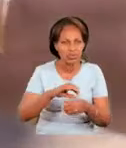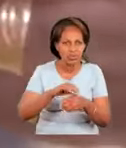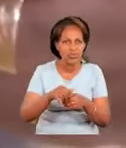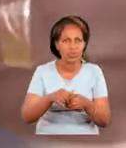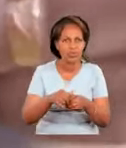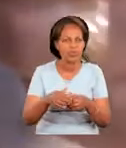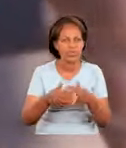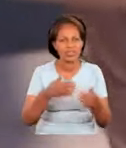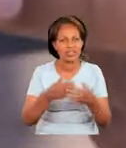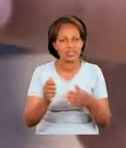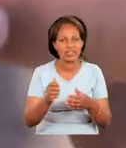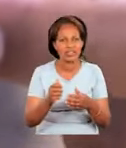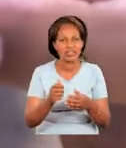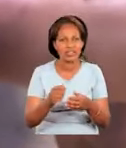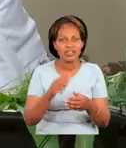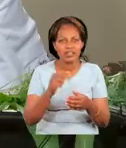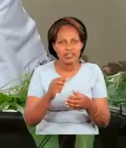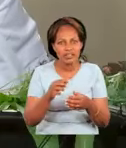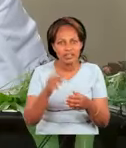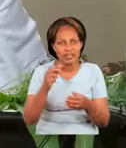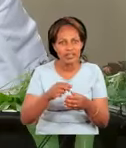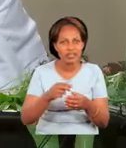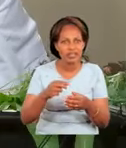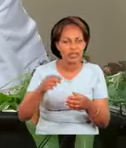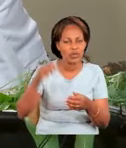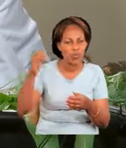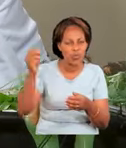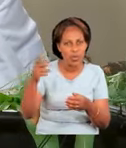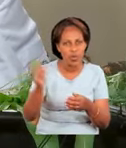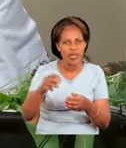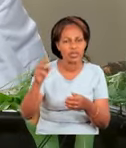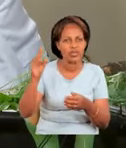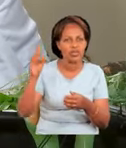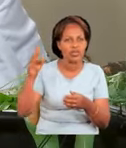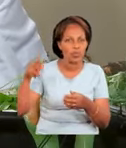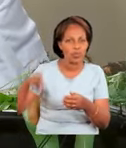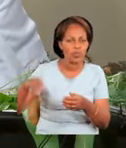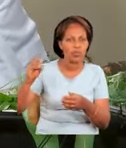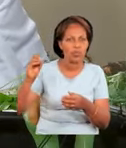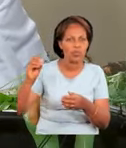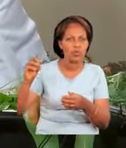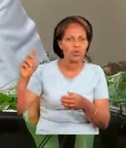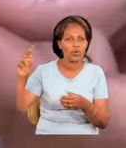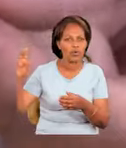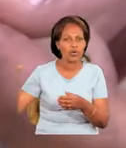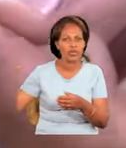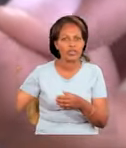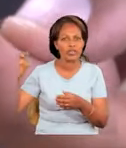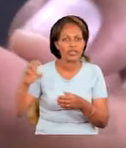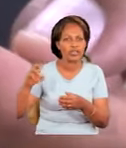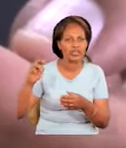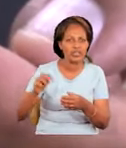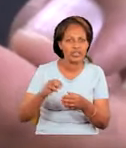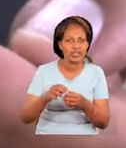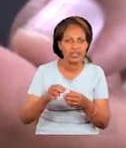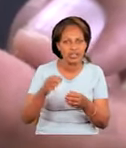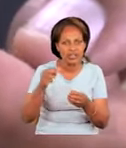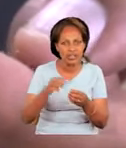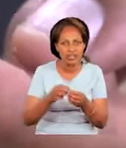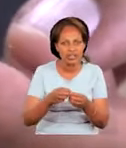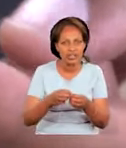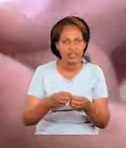It grows through the style, and then the sperm cells from the pollen grain fuse with these eggs, and the eggs will